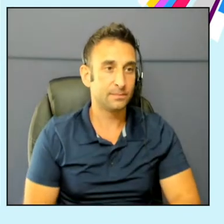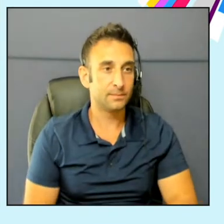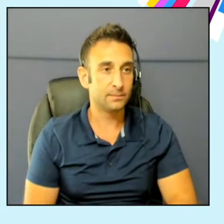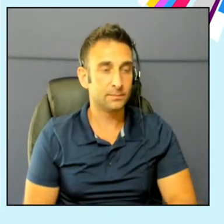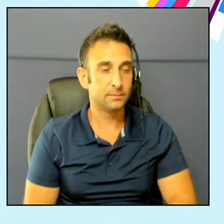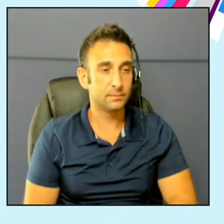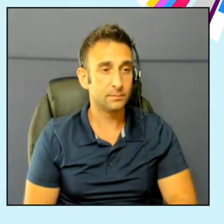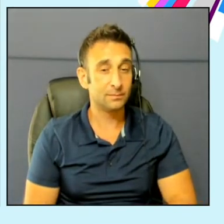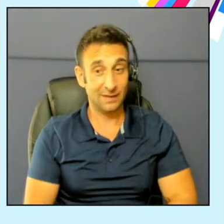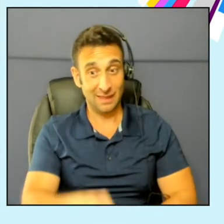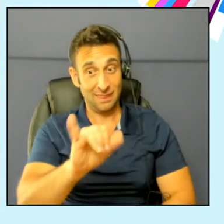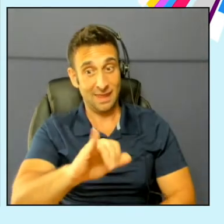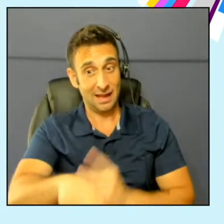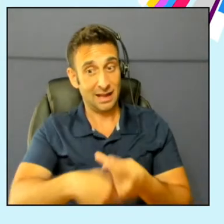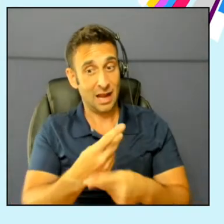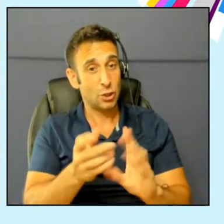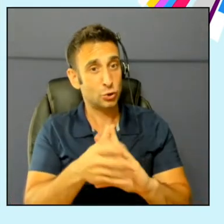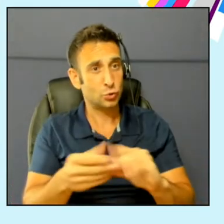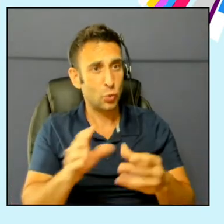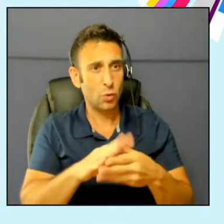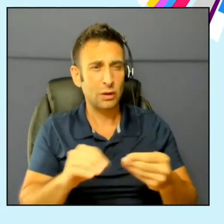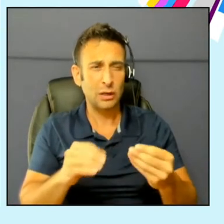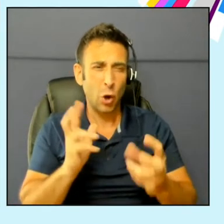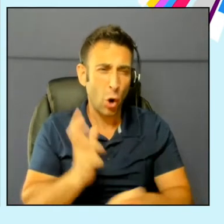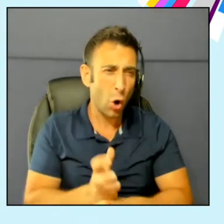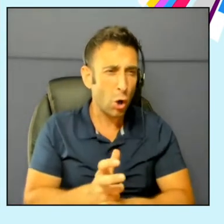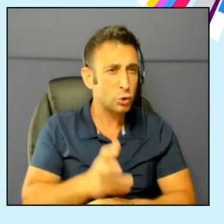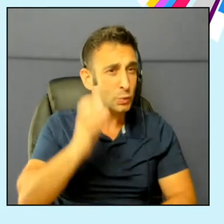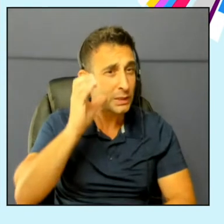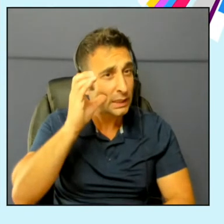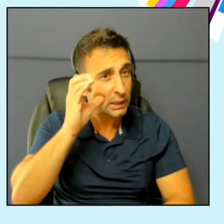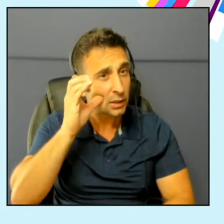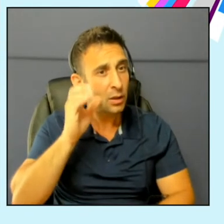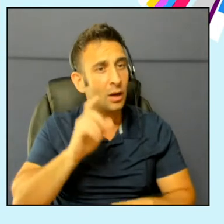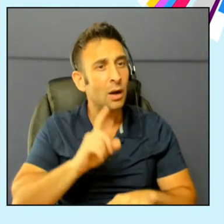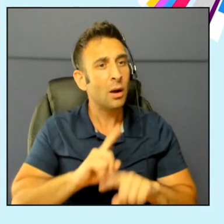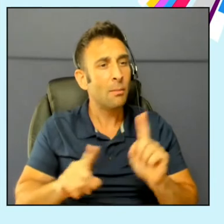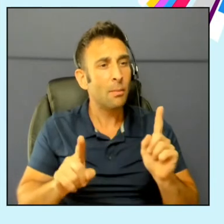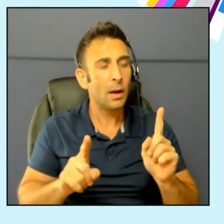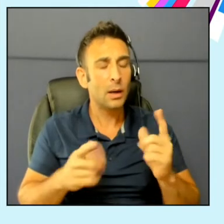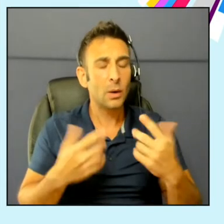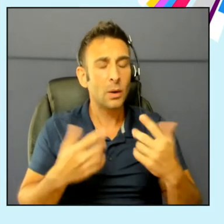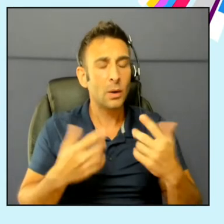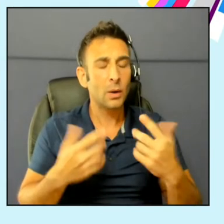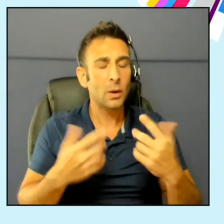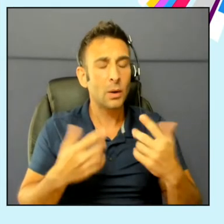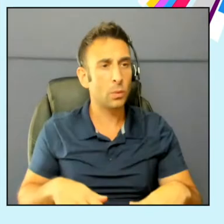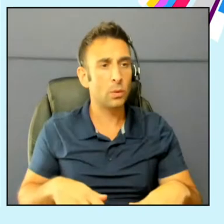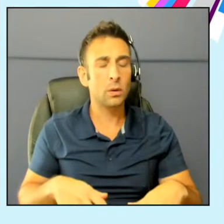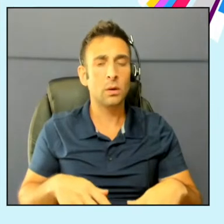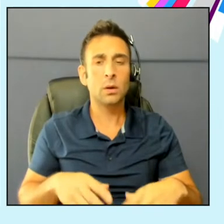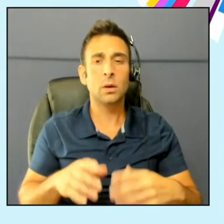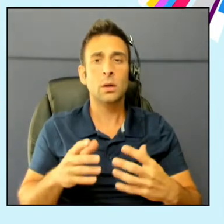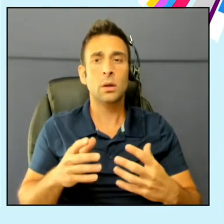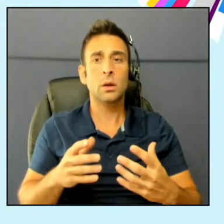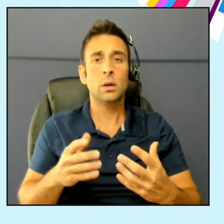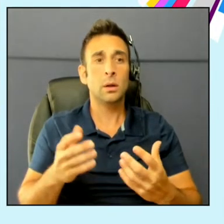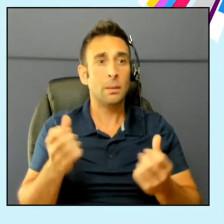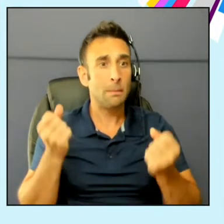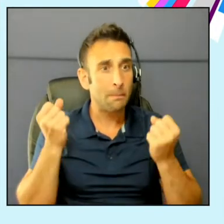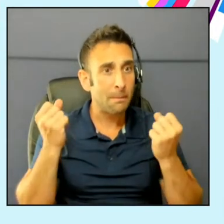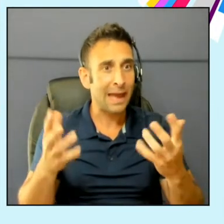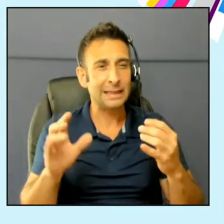like that are always so, you know, hard to hear, but we actually got way more than just that one story with similar themes. I